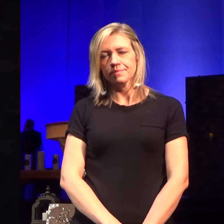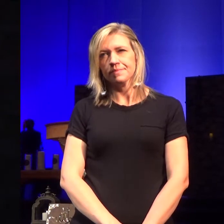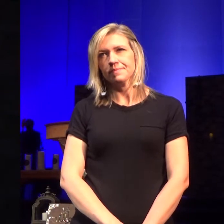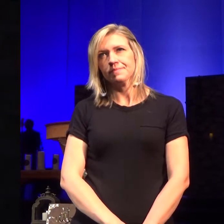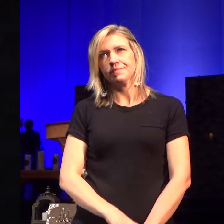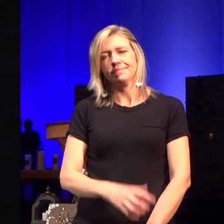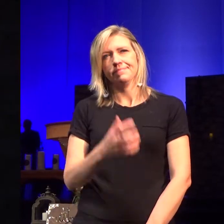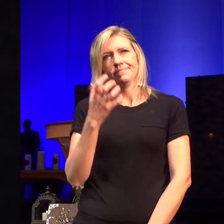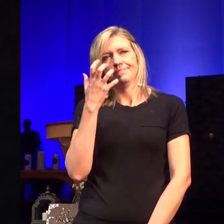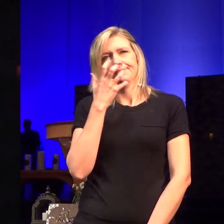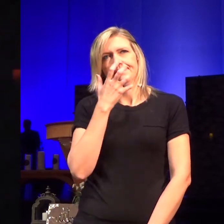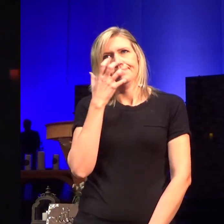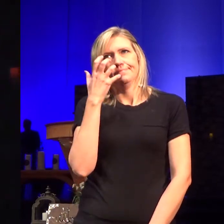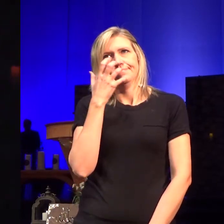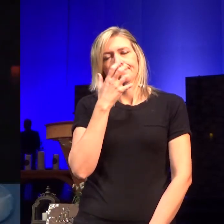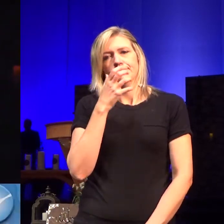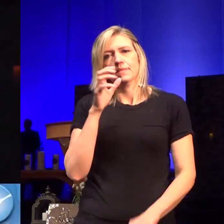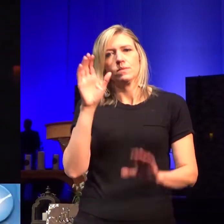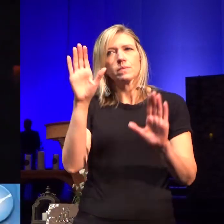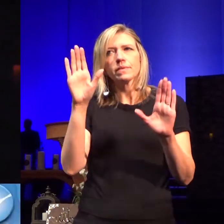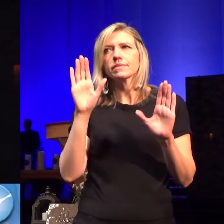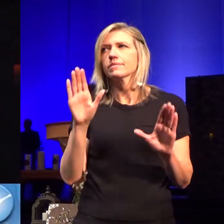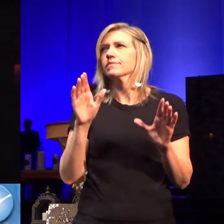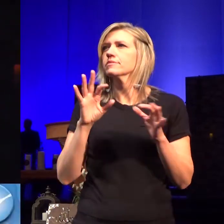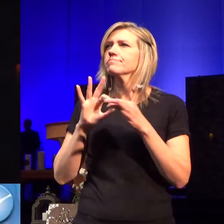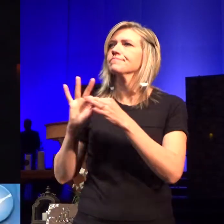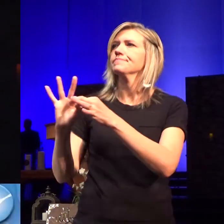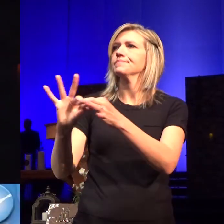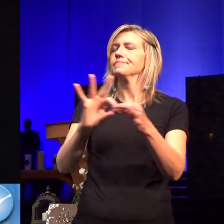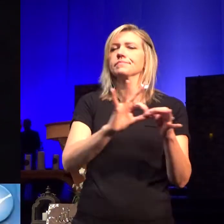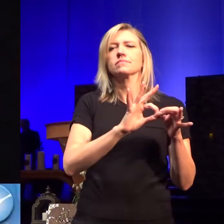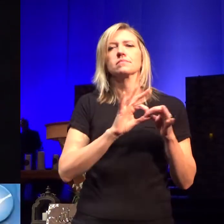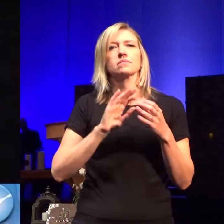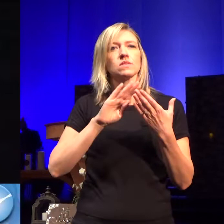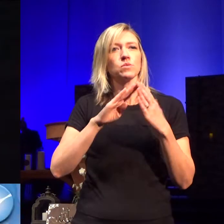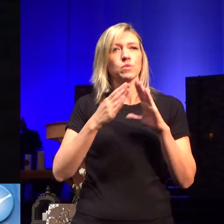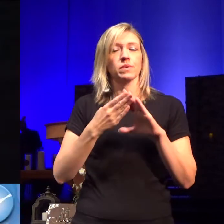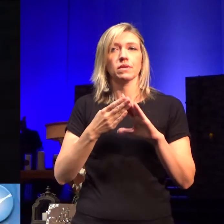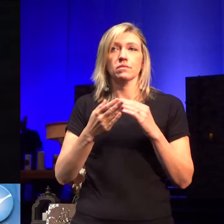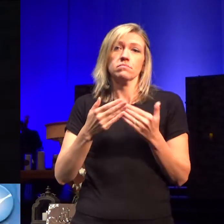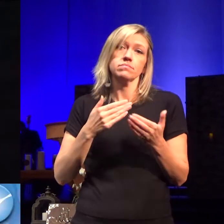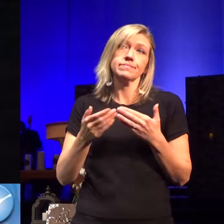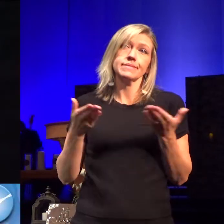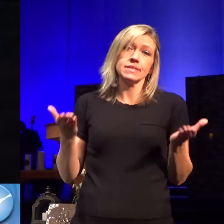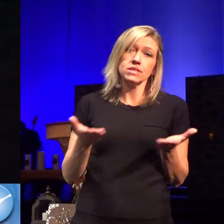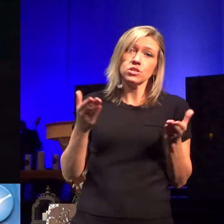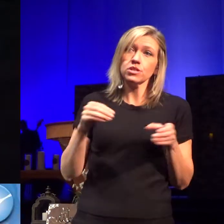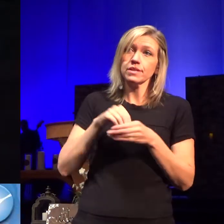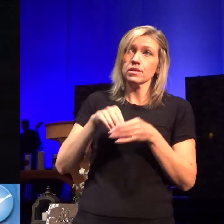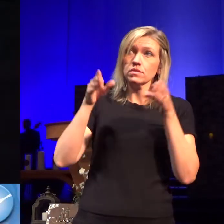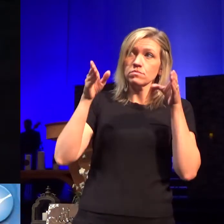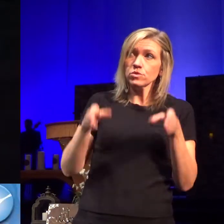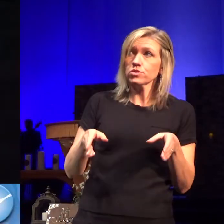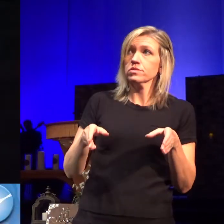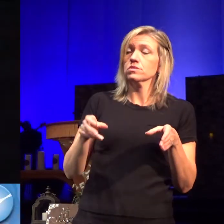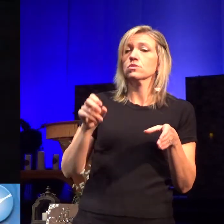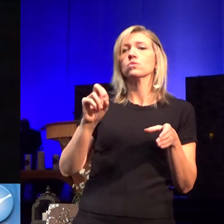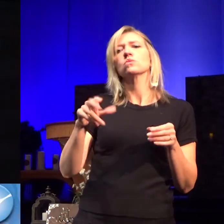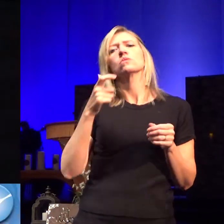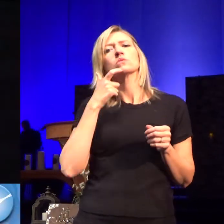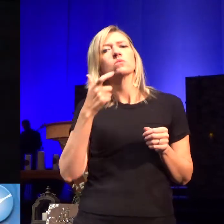How wonderful it is to be together in community, whether we are here in this sanctuary physically